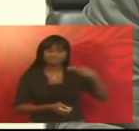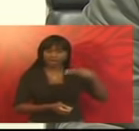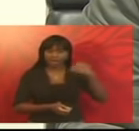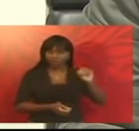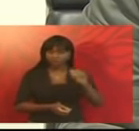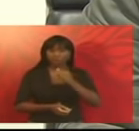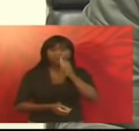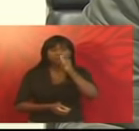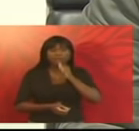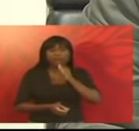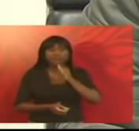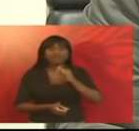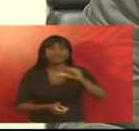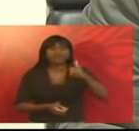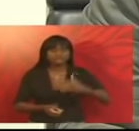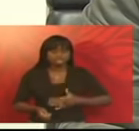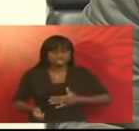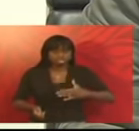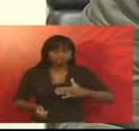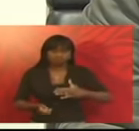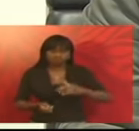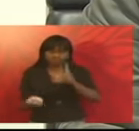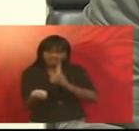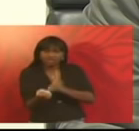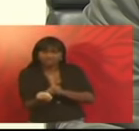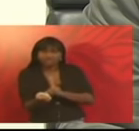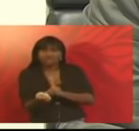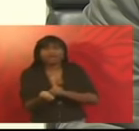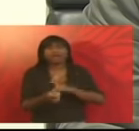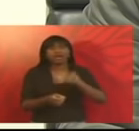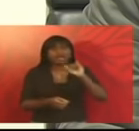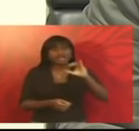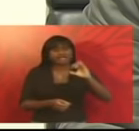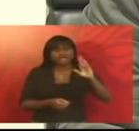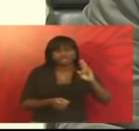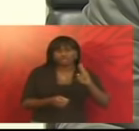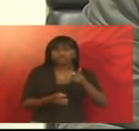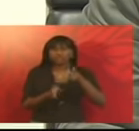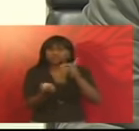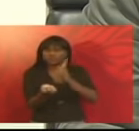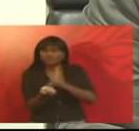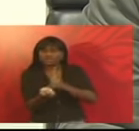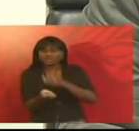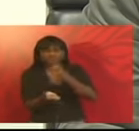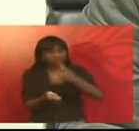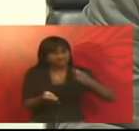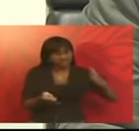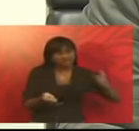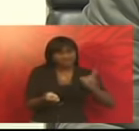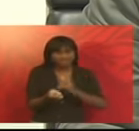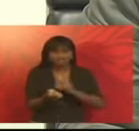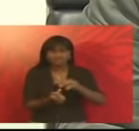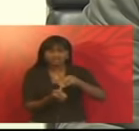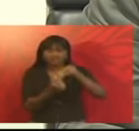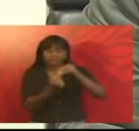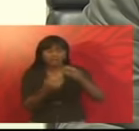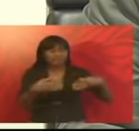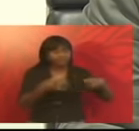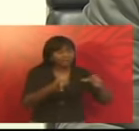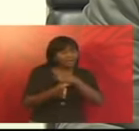private obstetricians and gynecologists, neonatal intensive care unit specialists across both the public and the private